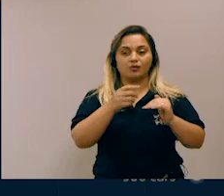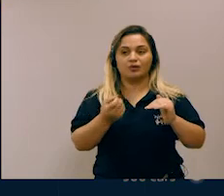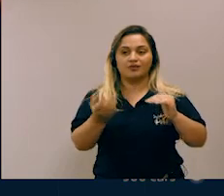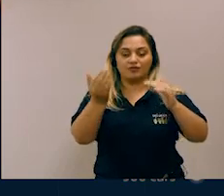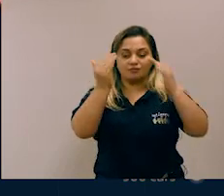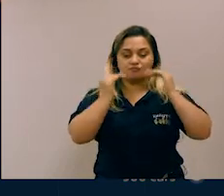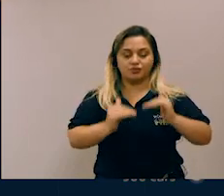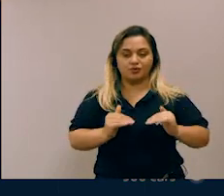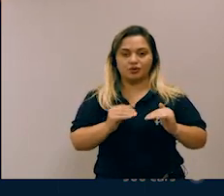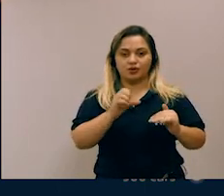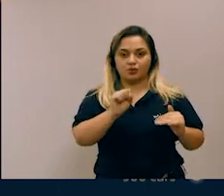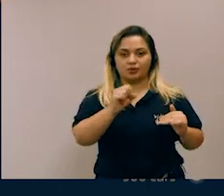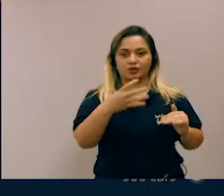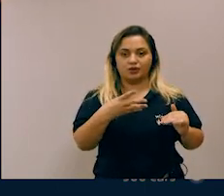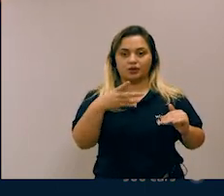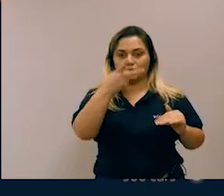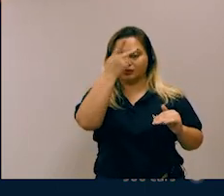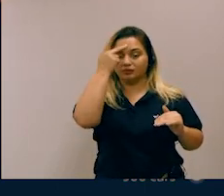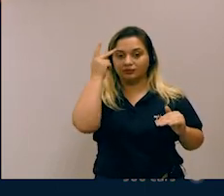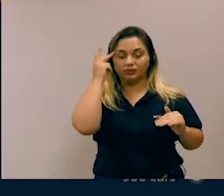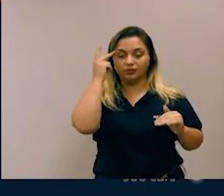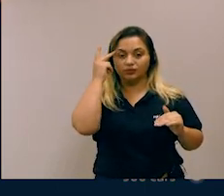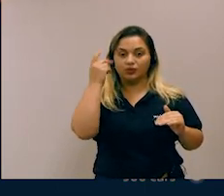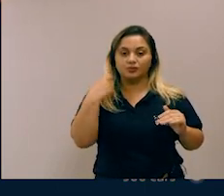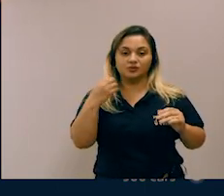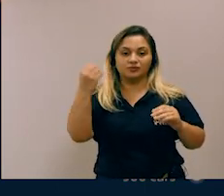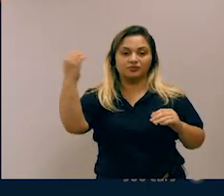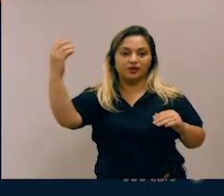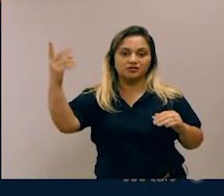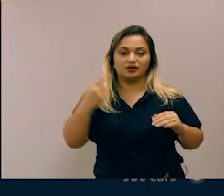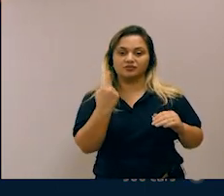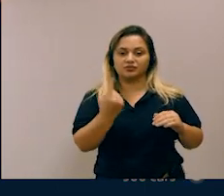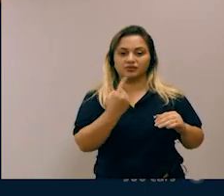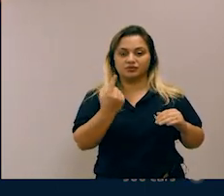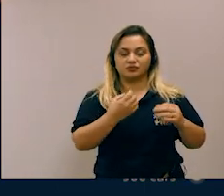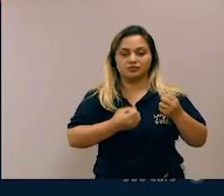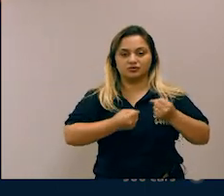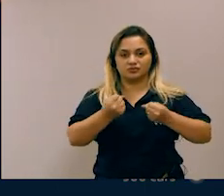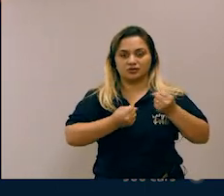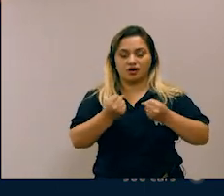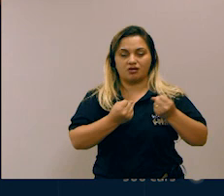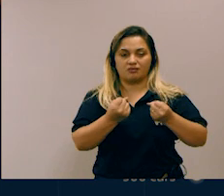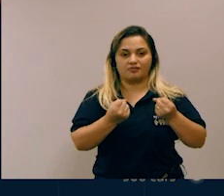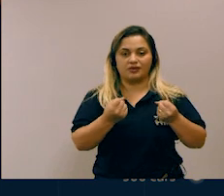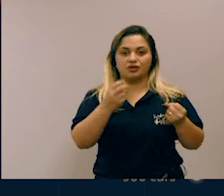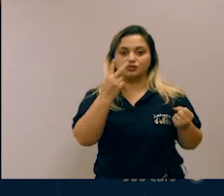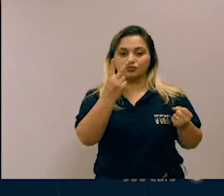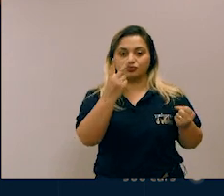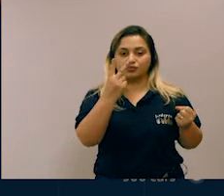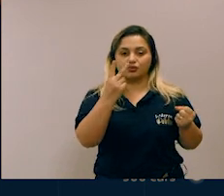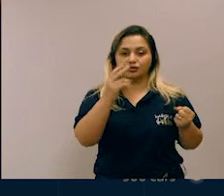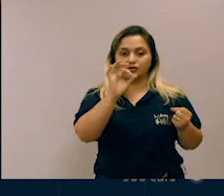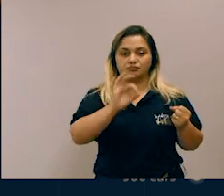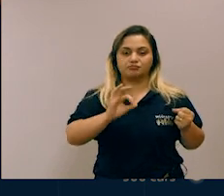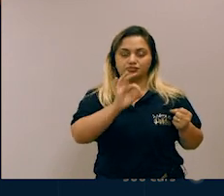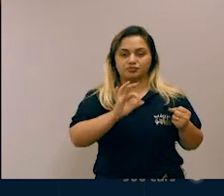people commute alone by car, and only 2% commute by bus.